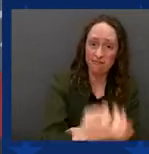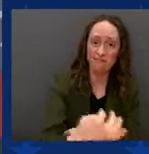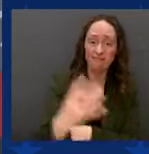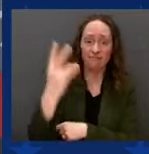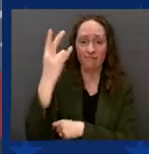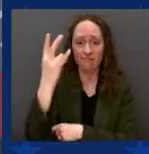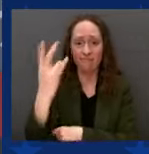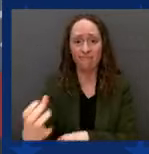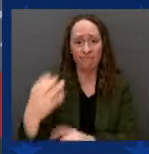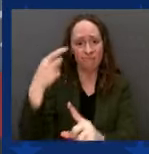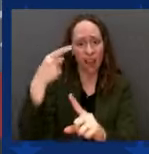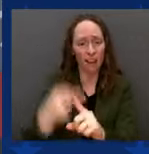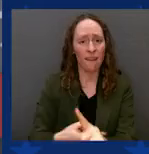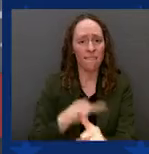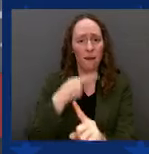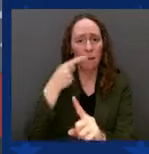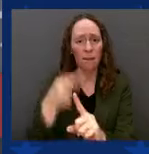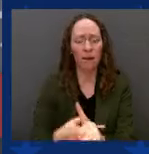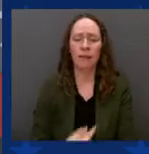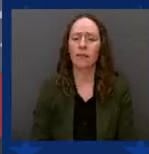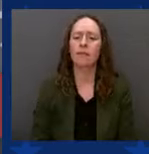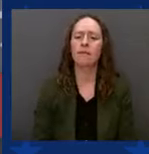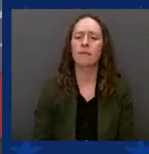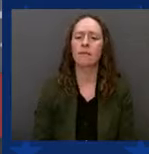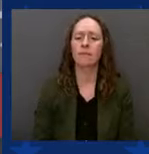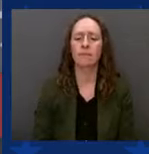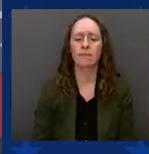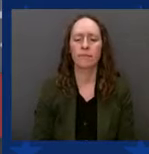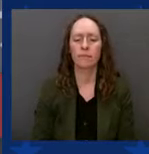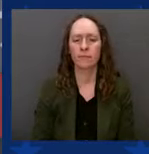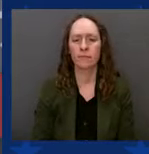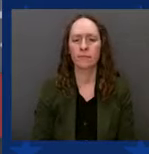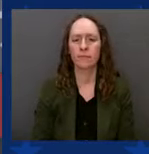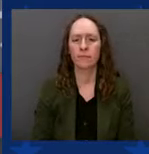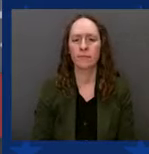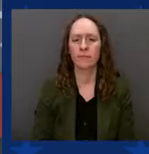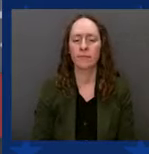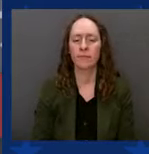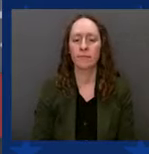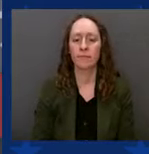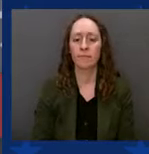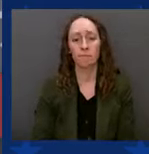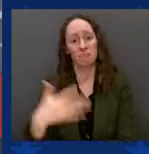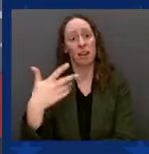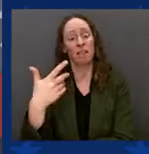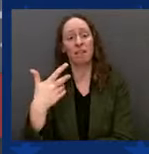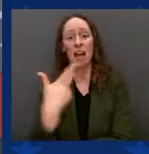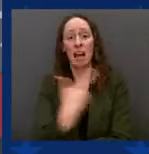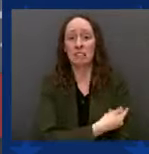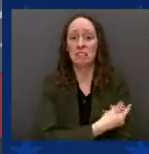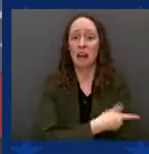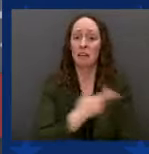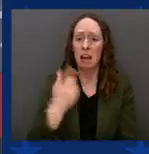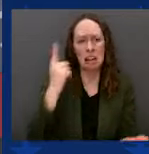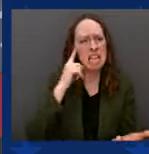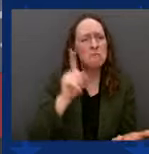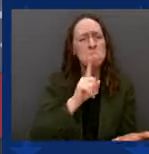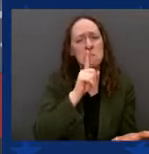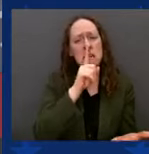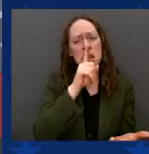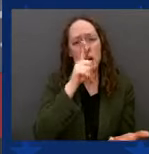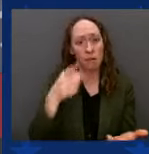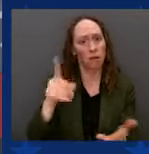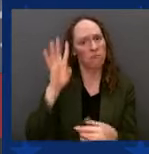That insulin was invented 100 years ago. I mean, literally 100 years ago, okay? You know how much it